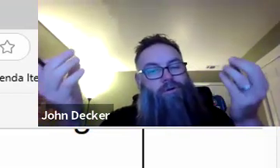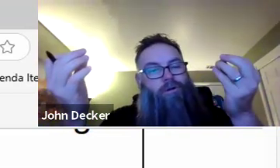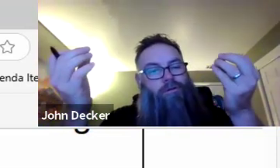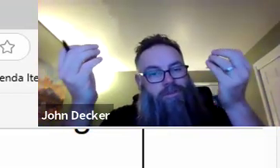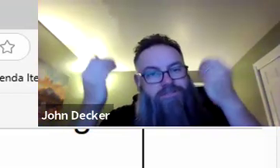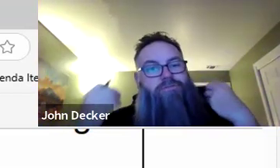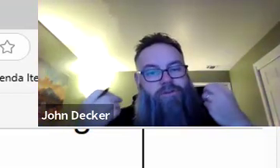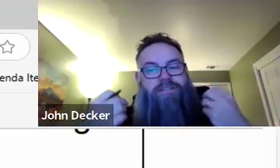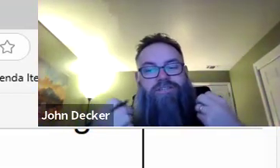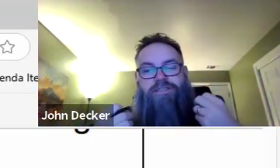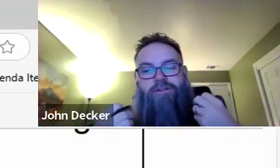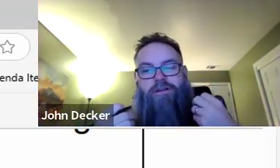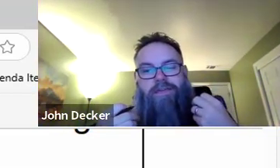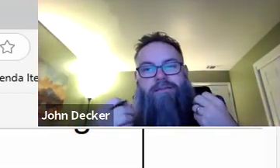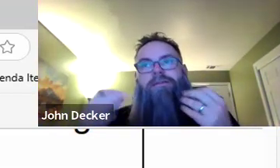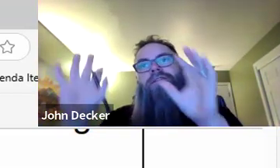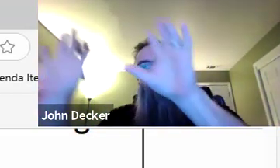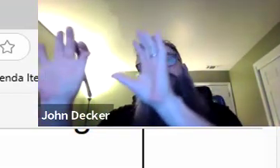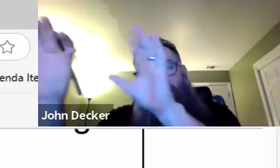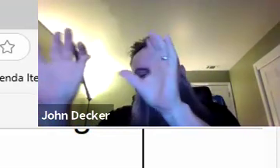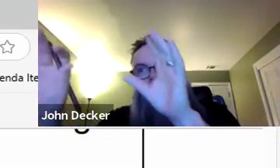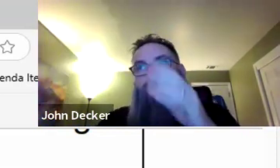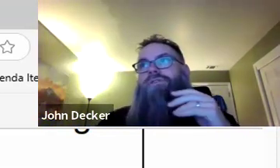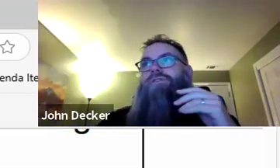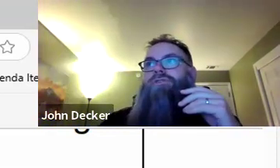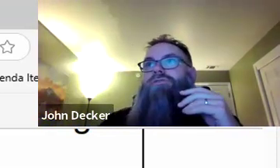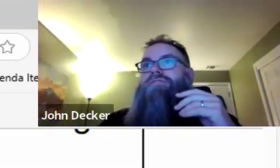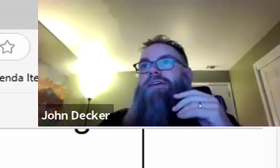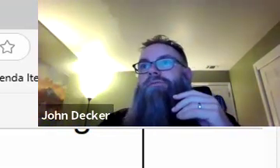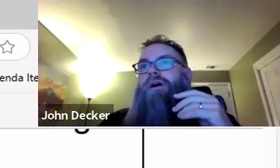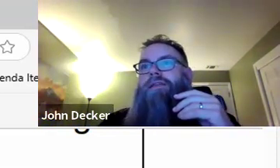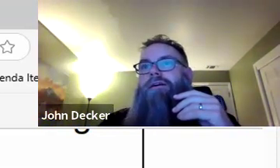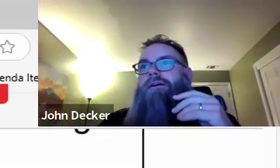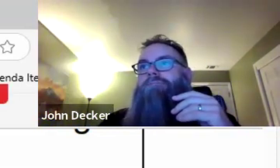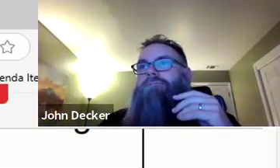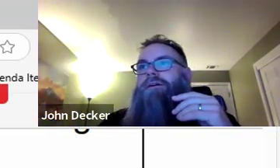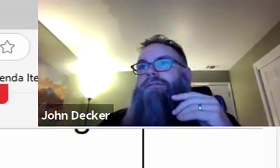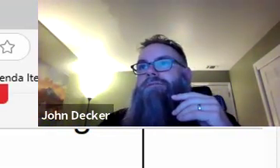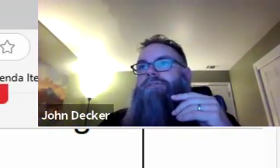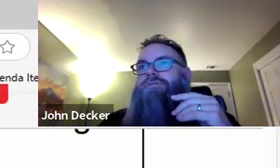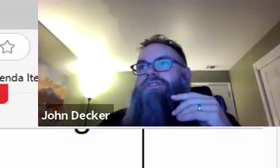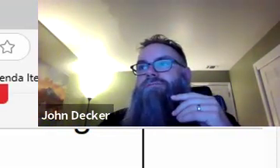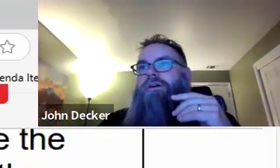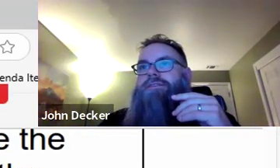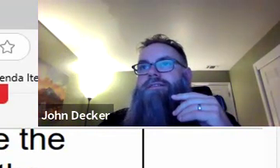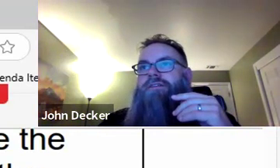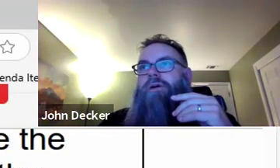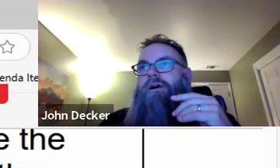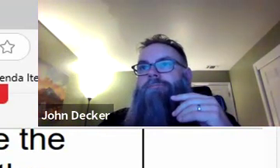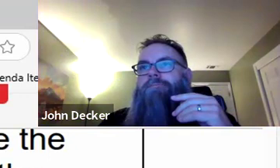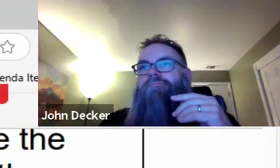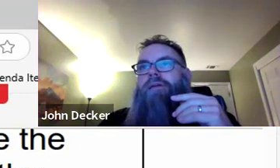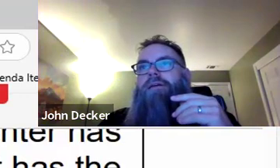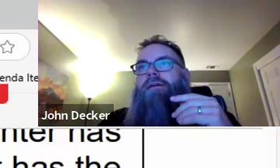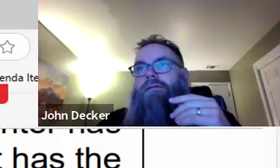processes for these new vendorizations that are coming in to align with the new statewide vendorization process that's